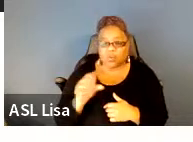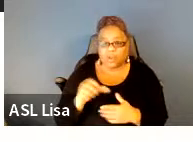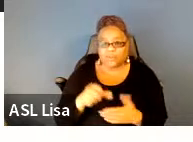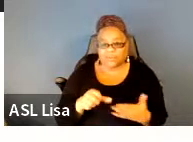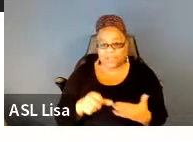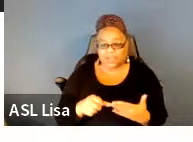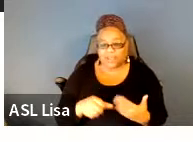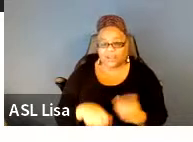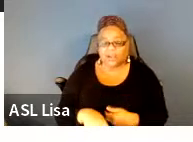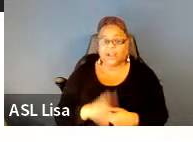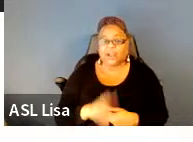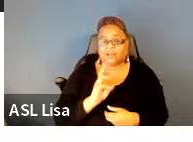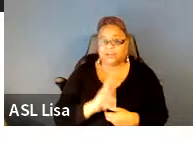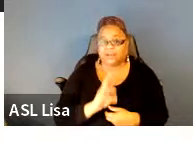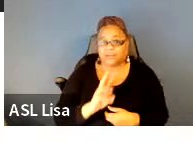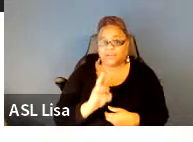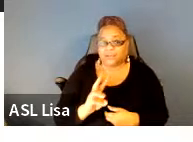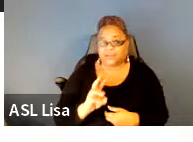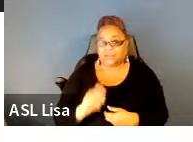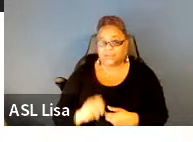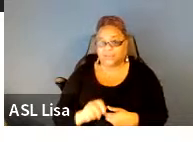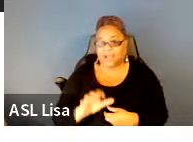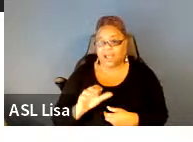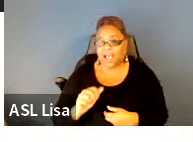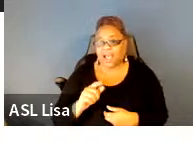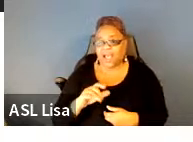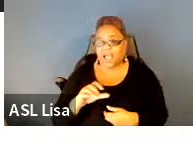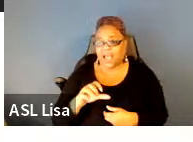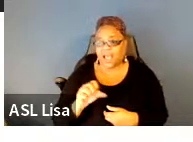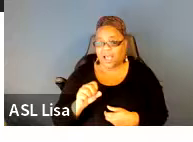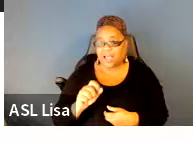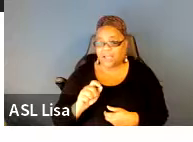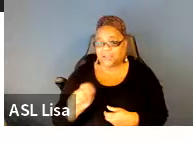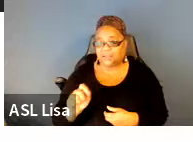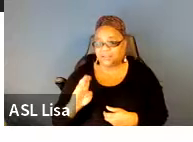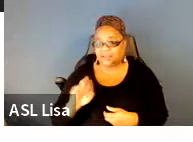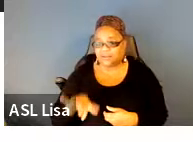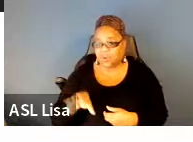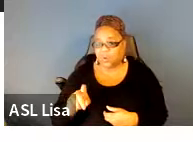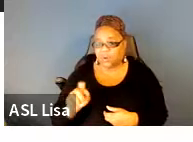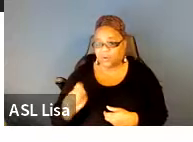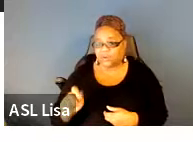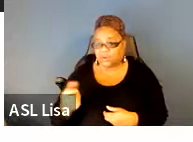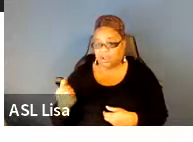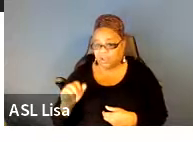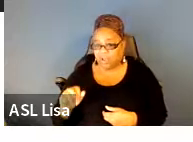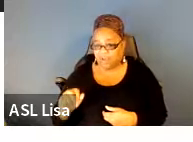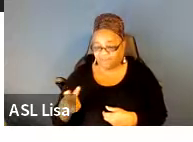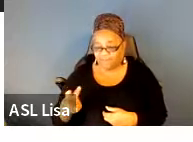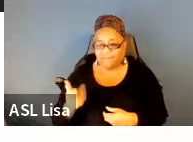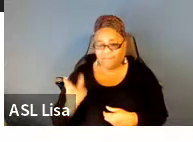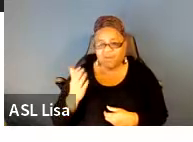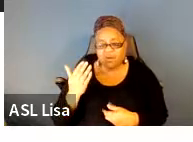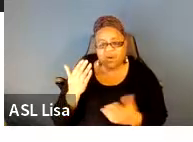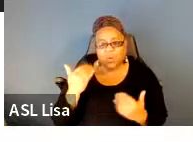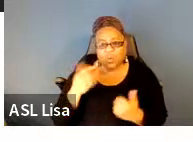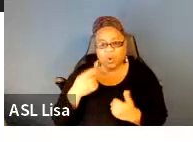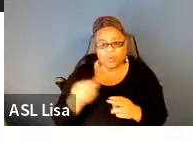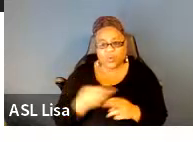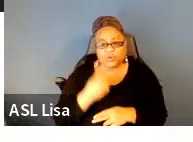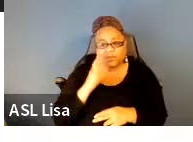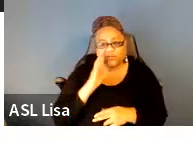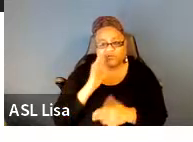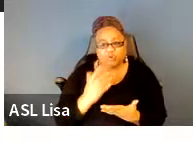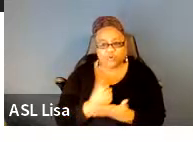We're hoping that you already know this and use it as a resource in your daily business, or as a resource in trying to